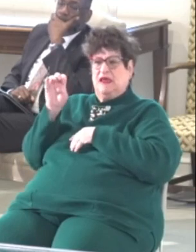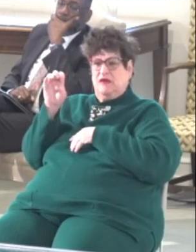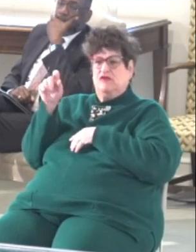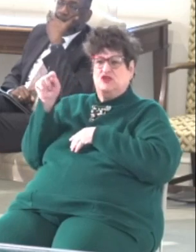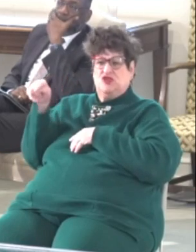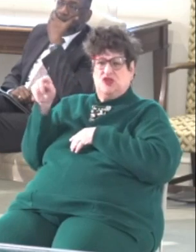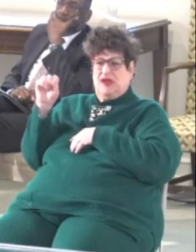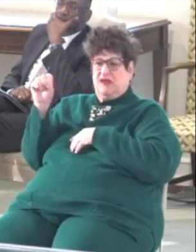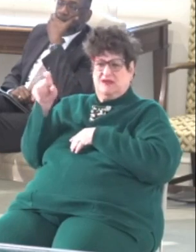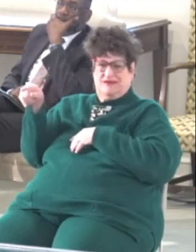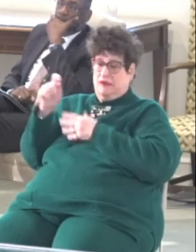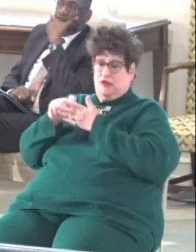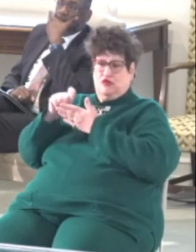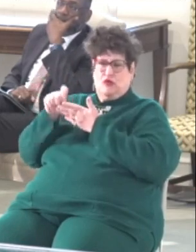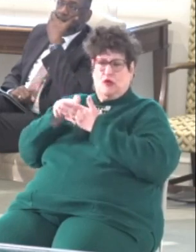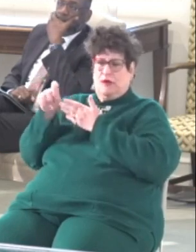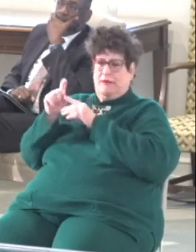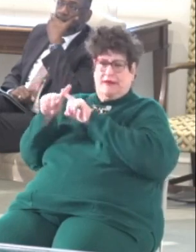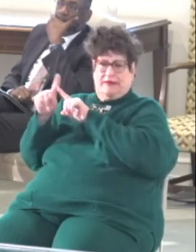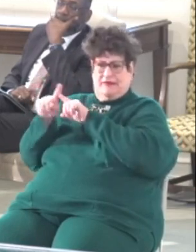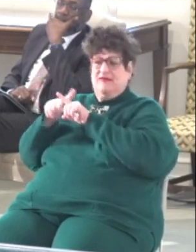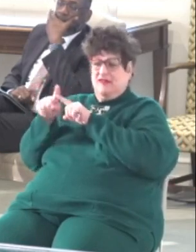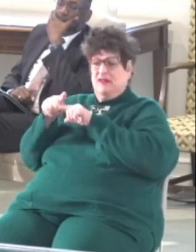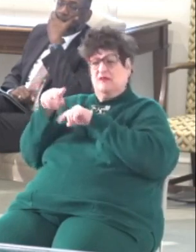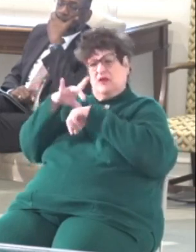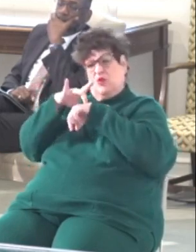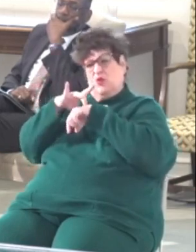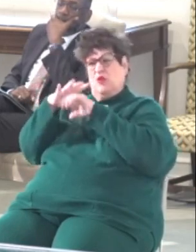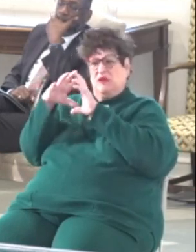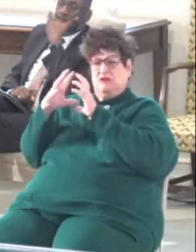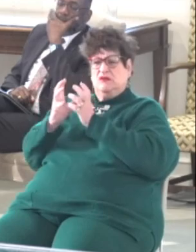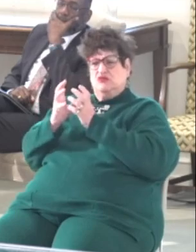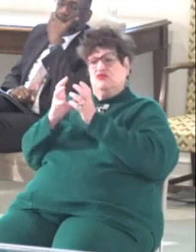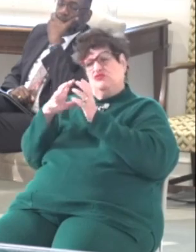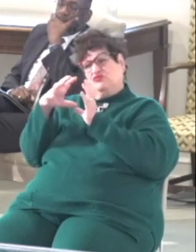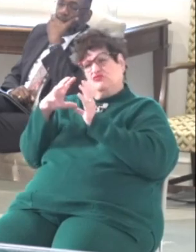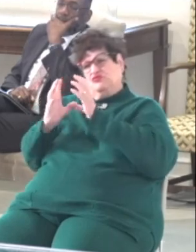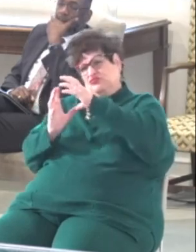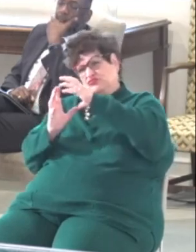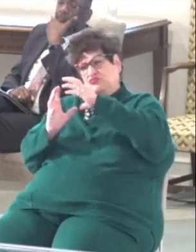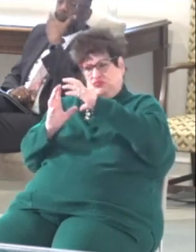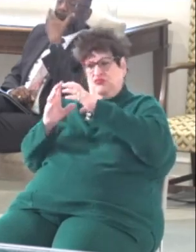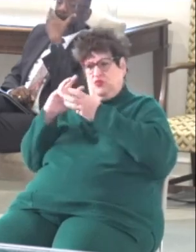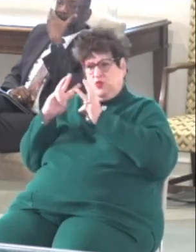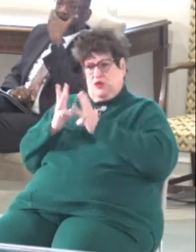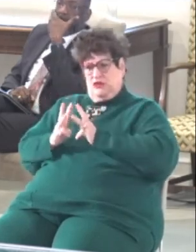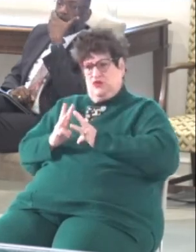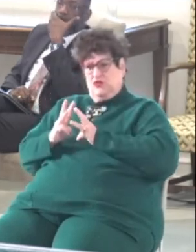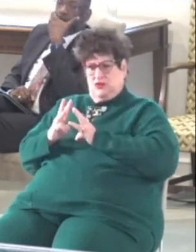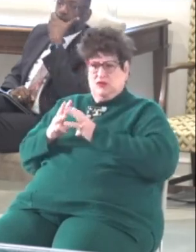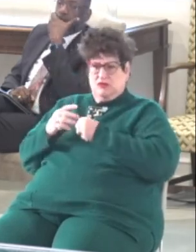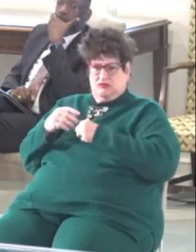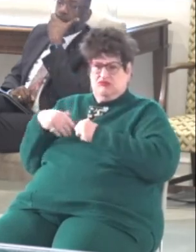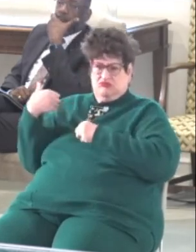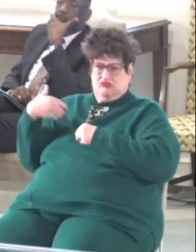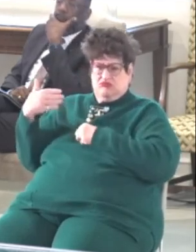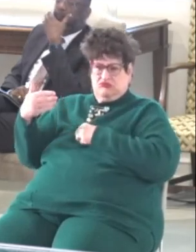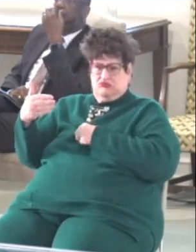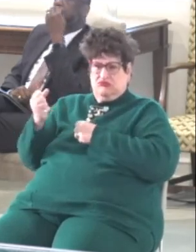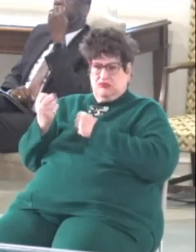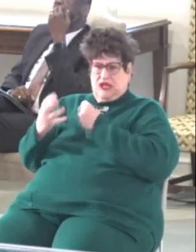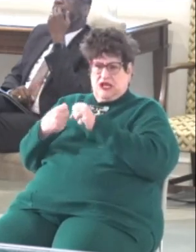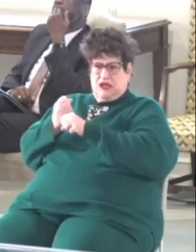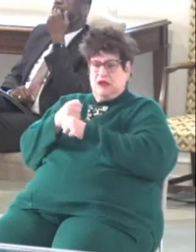different pieces about the winter solstices over the years. This one piece talks about the